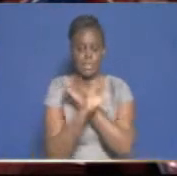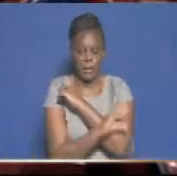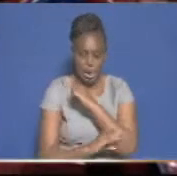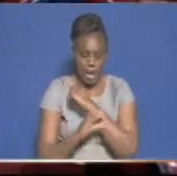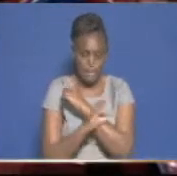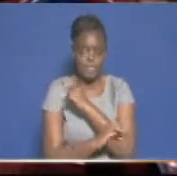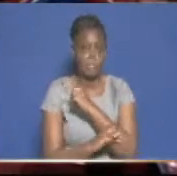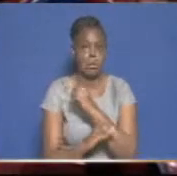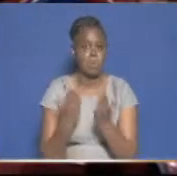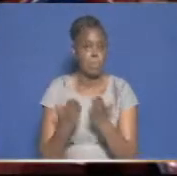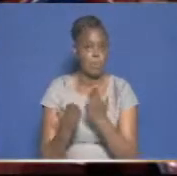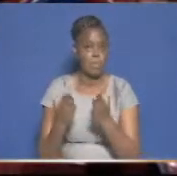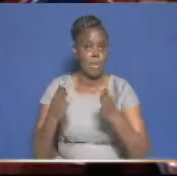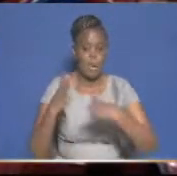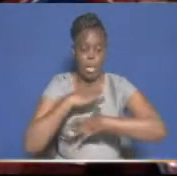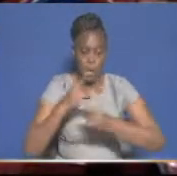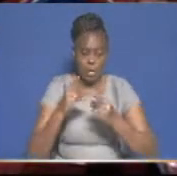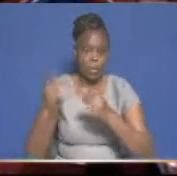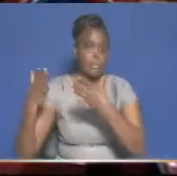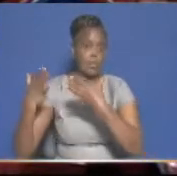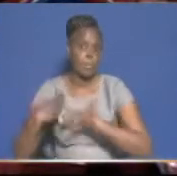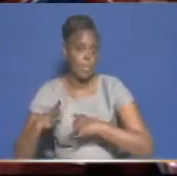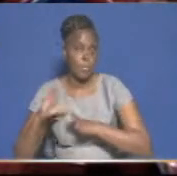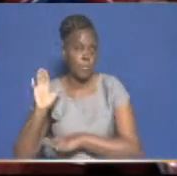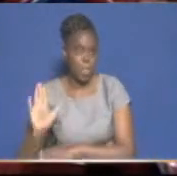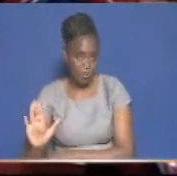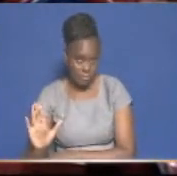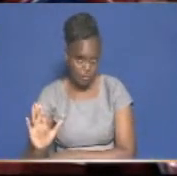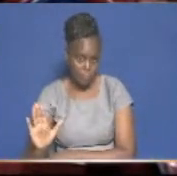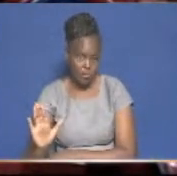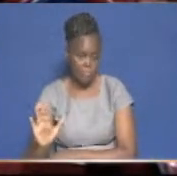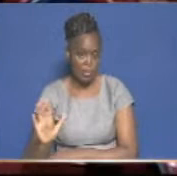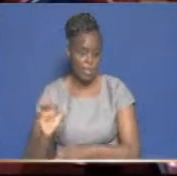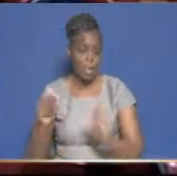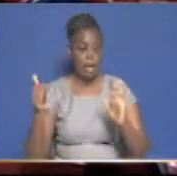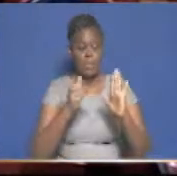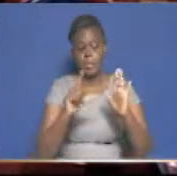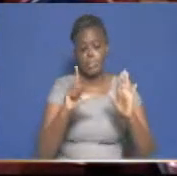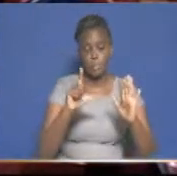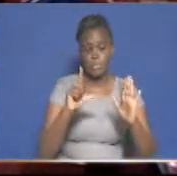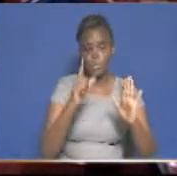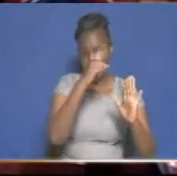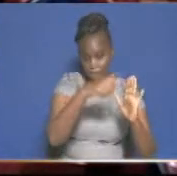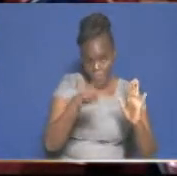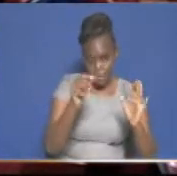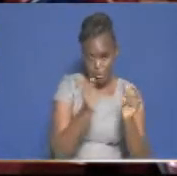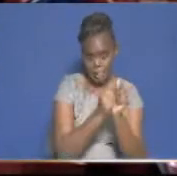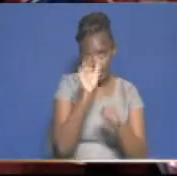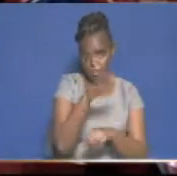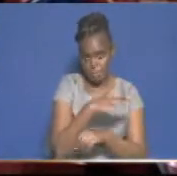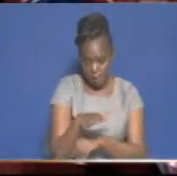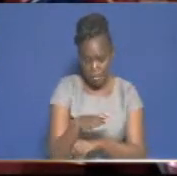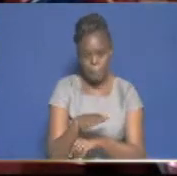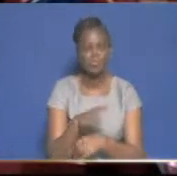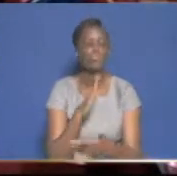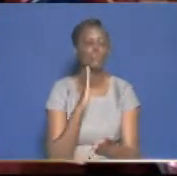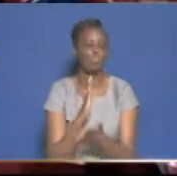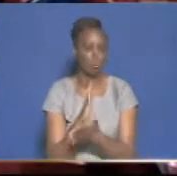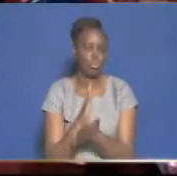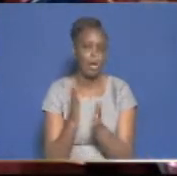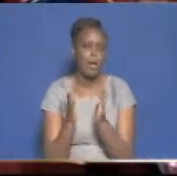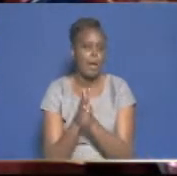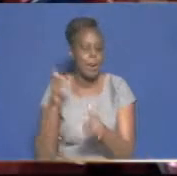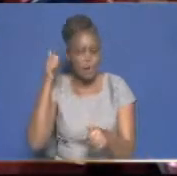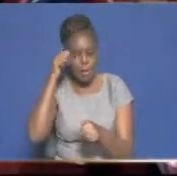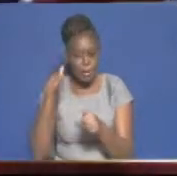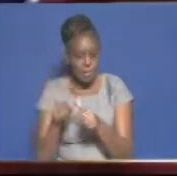to them. But Mr. Speaker, this law was passed in the 10th Parliament, as Honorable Duale did say. And I